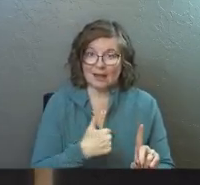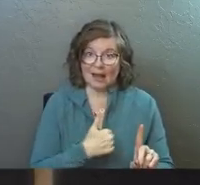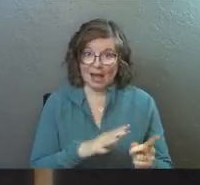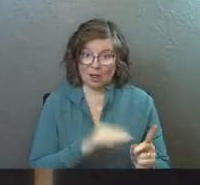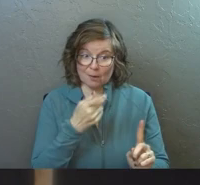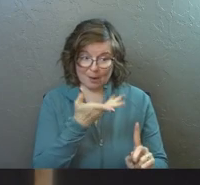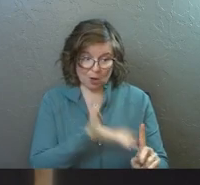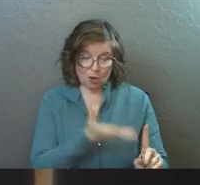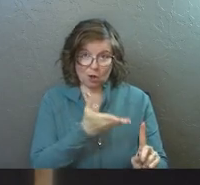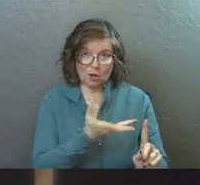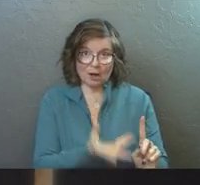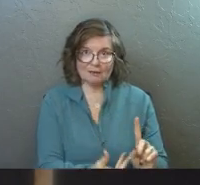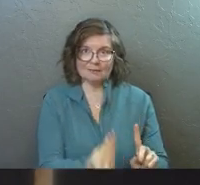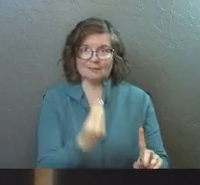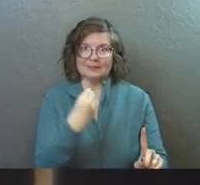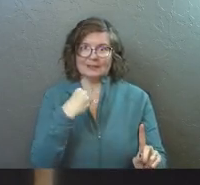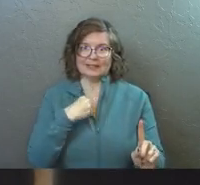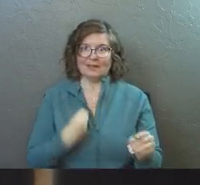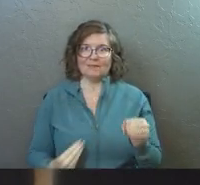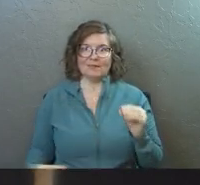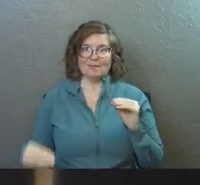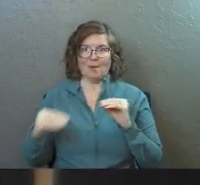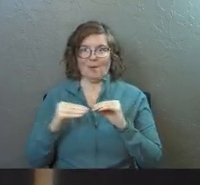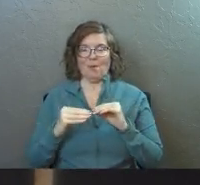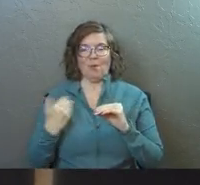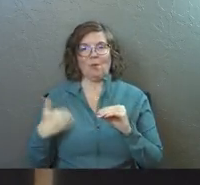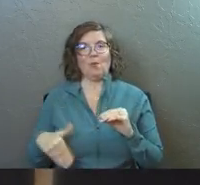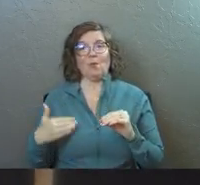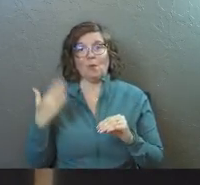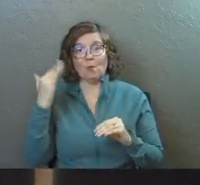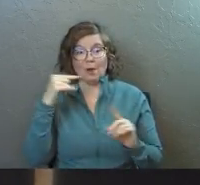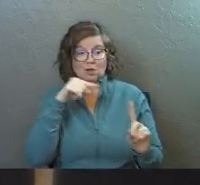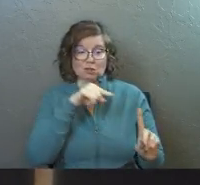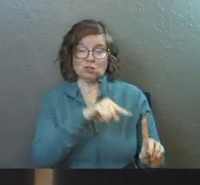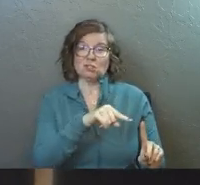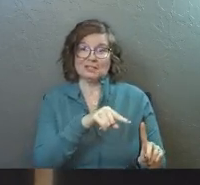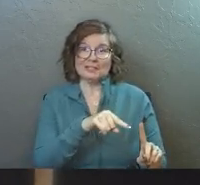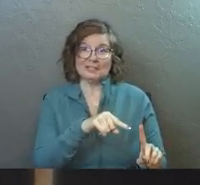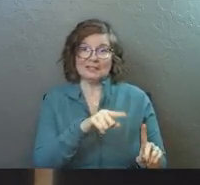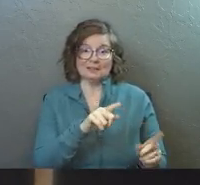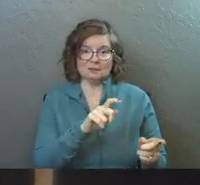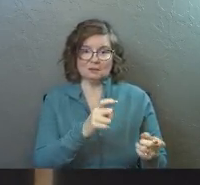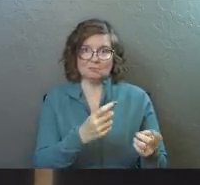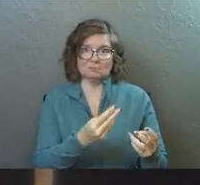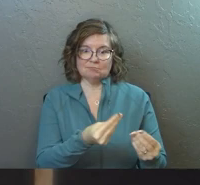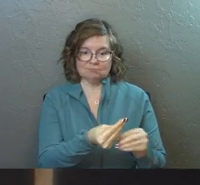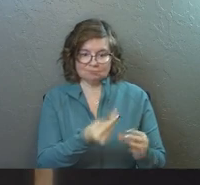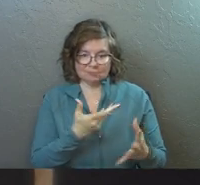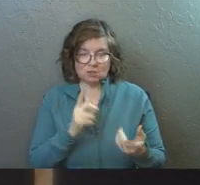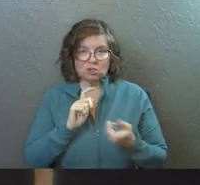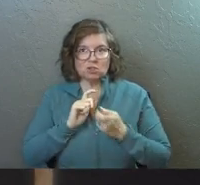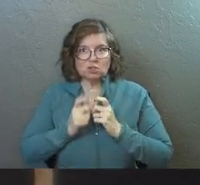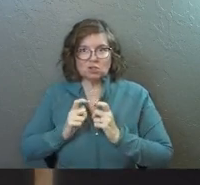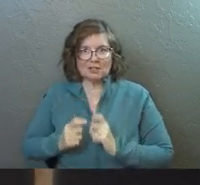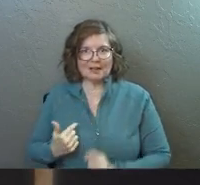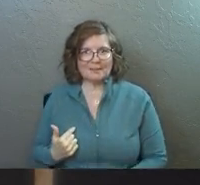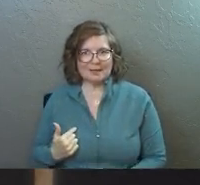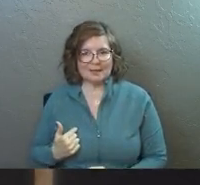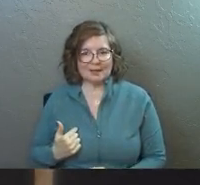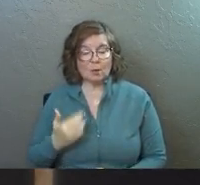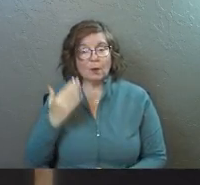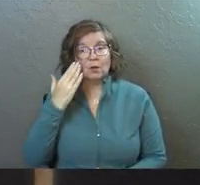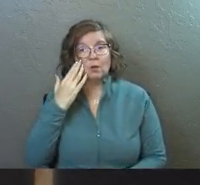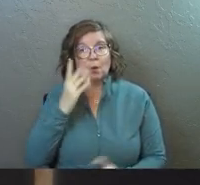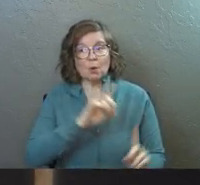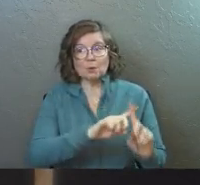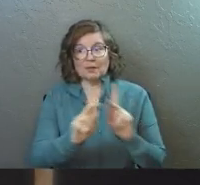I'm getting way more back than I'm putting in because she's changing me. When you get to know people, isn't that